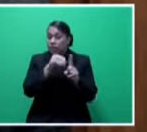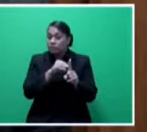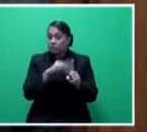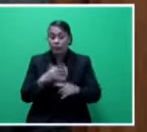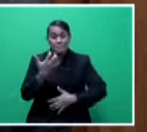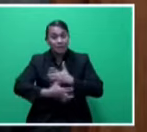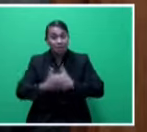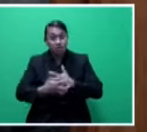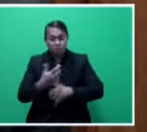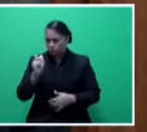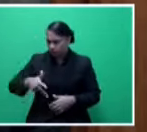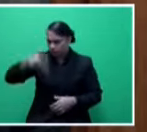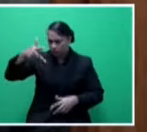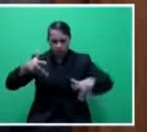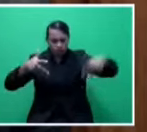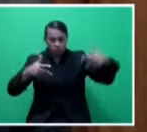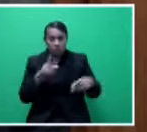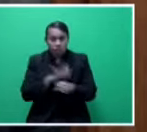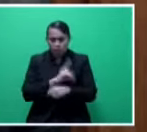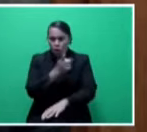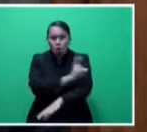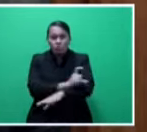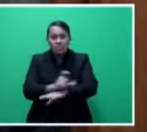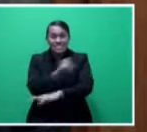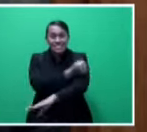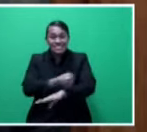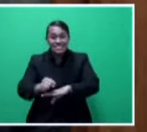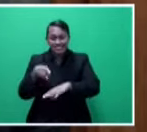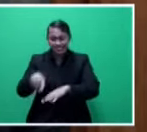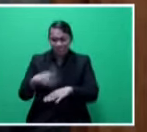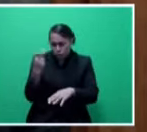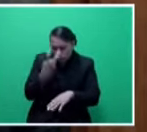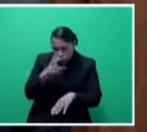Coastal Inundation Forecasting Demonstration Project for Fiji.